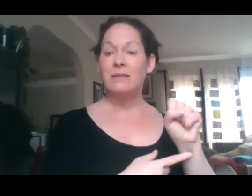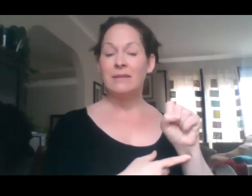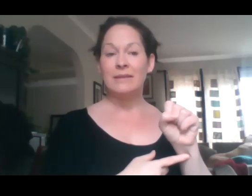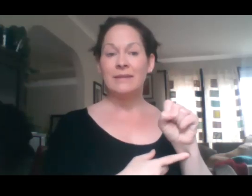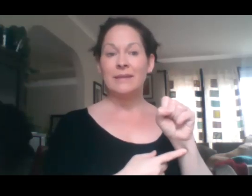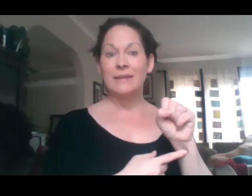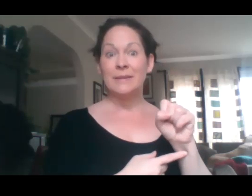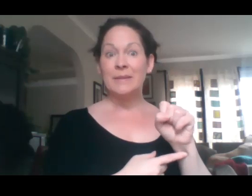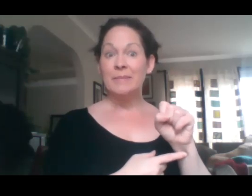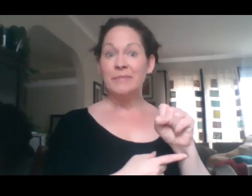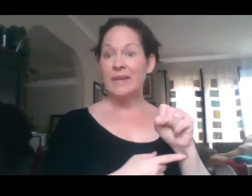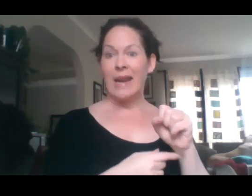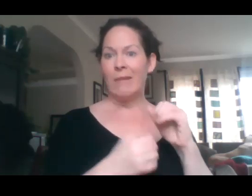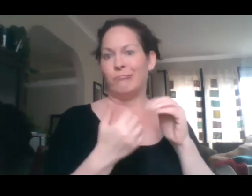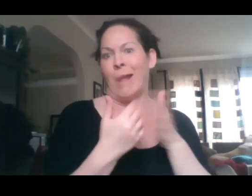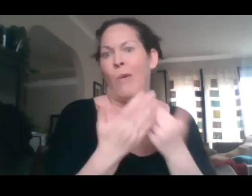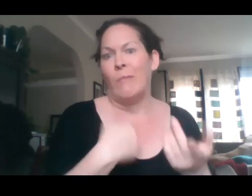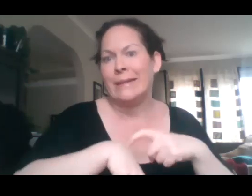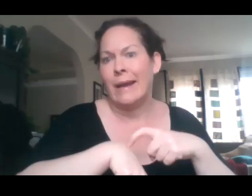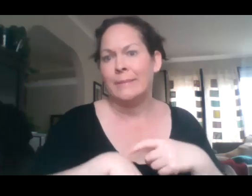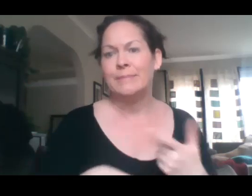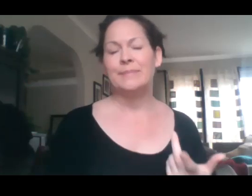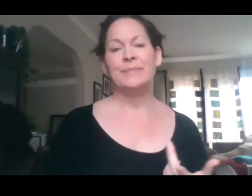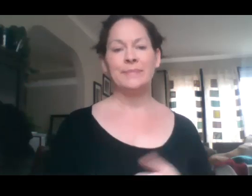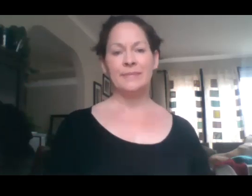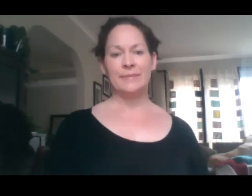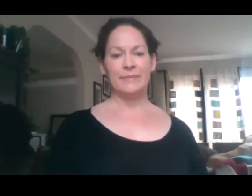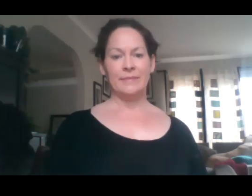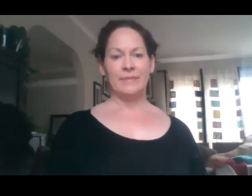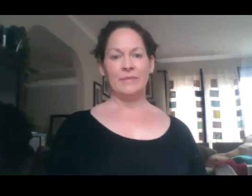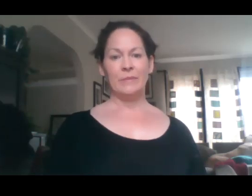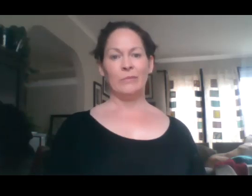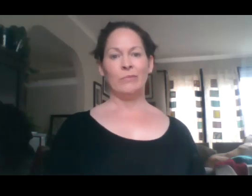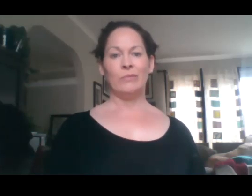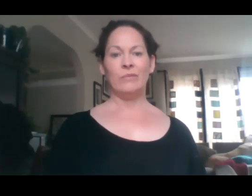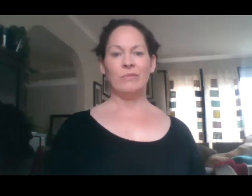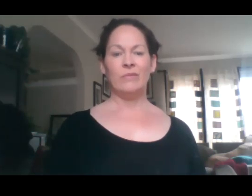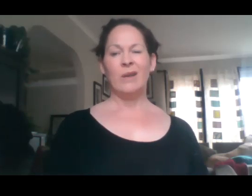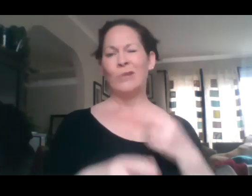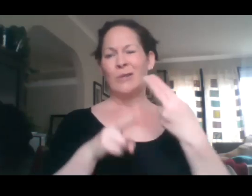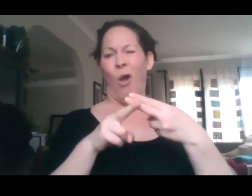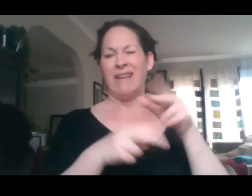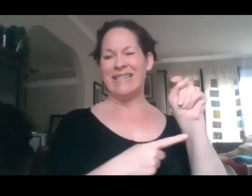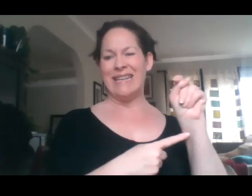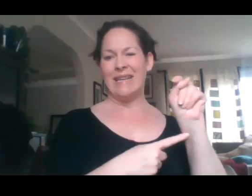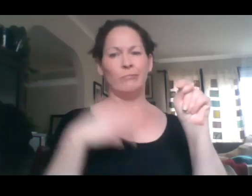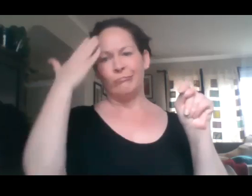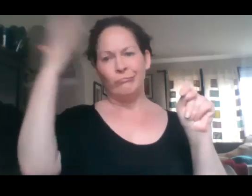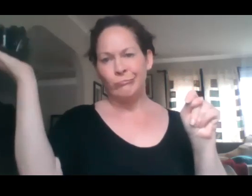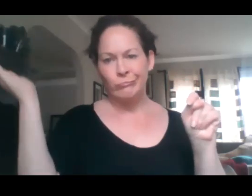we have in a given amount of time. We can have 2 to some function And for right now, I'll just put the t up there on its